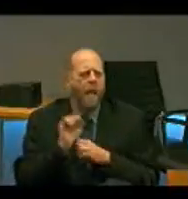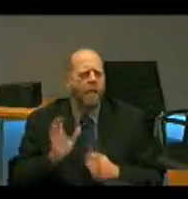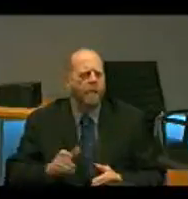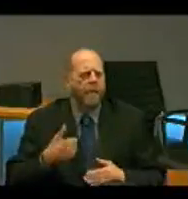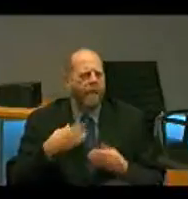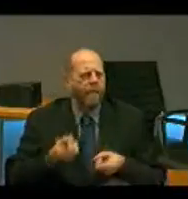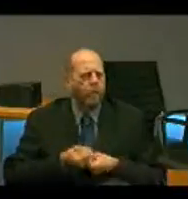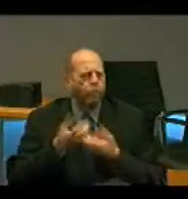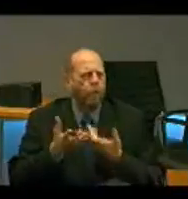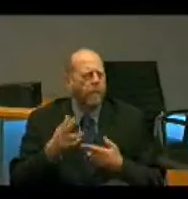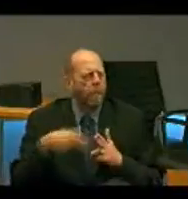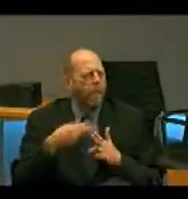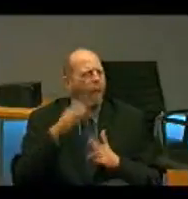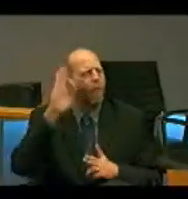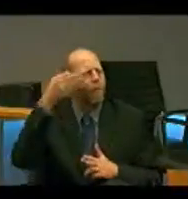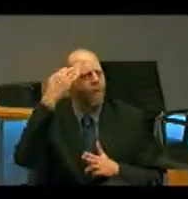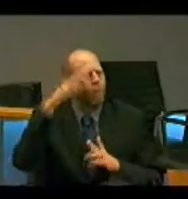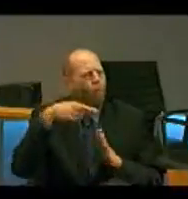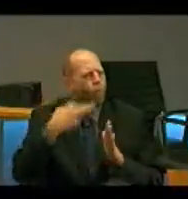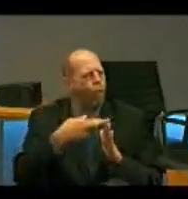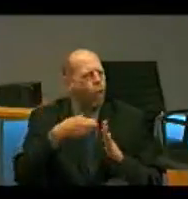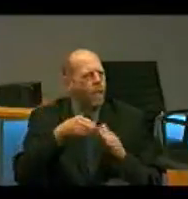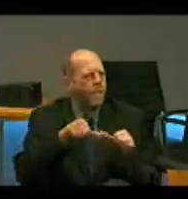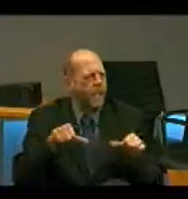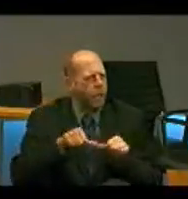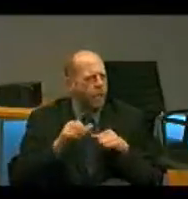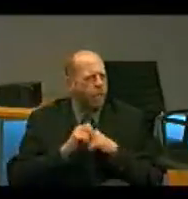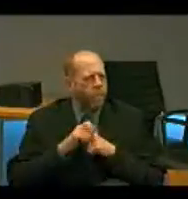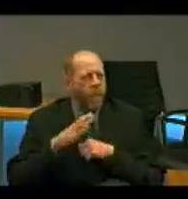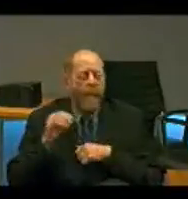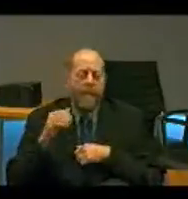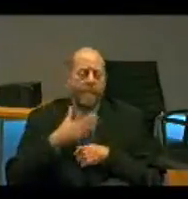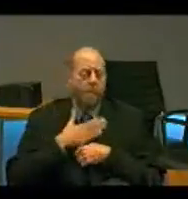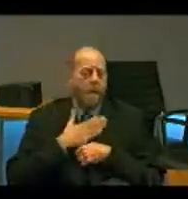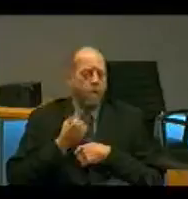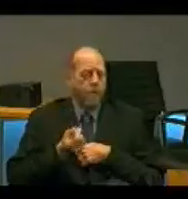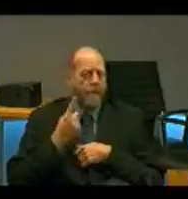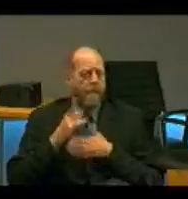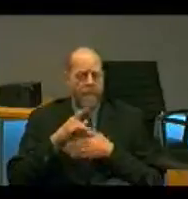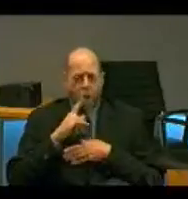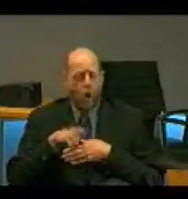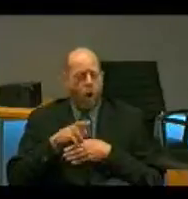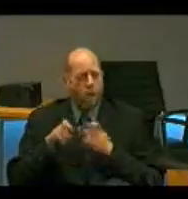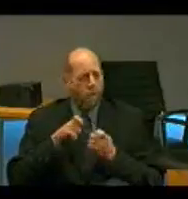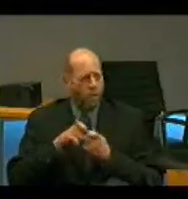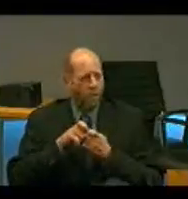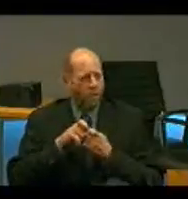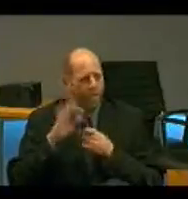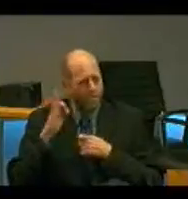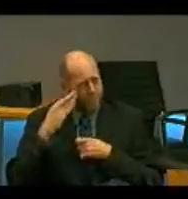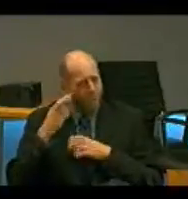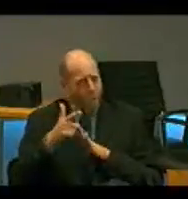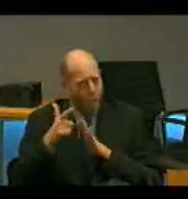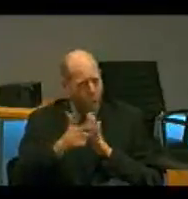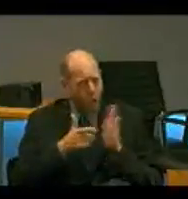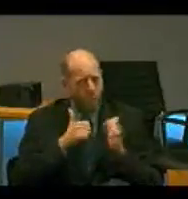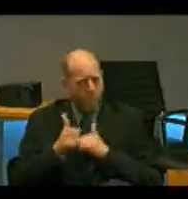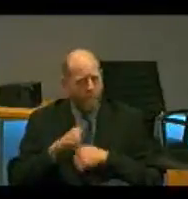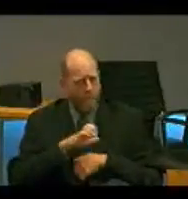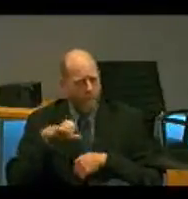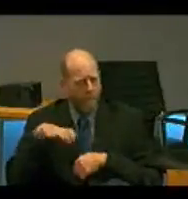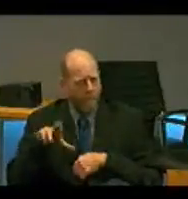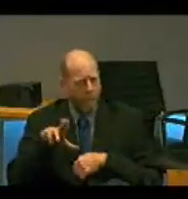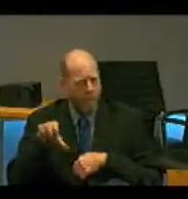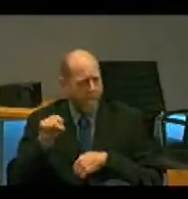expressed about the federal role in this area. And it's my understanding that there are certain federal laws passed by the Congress of the